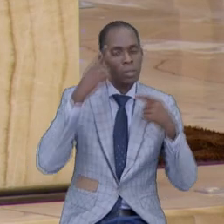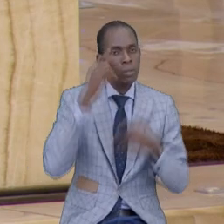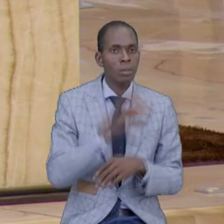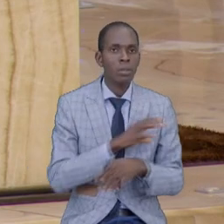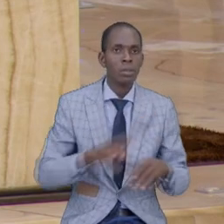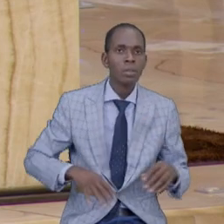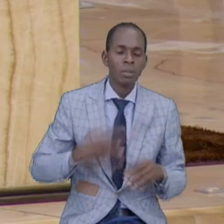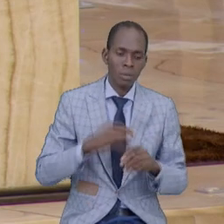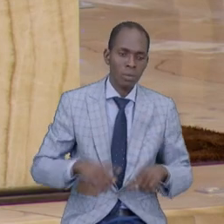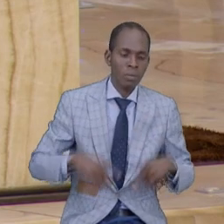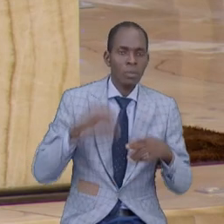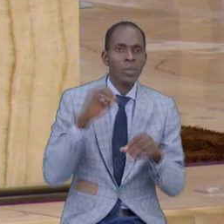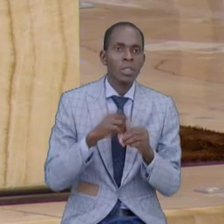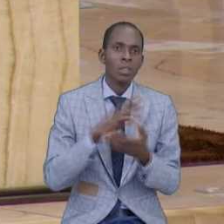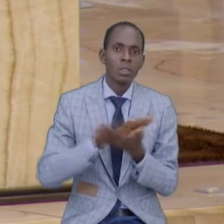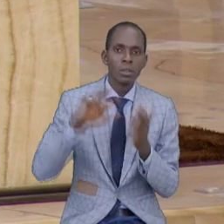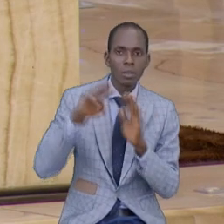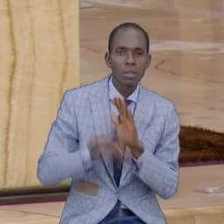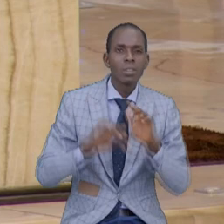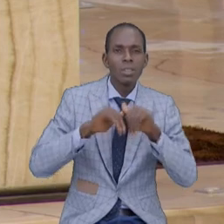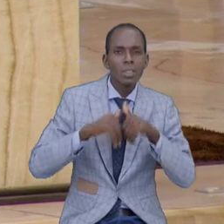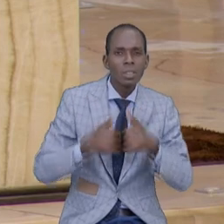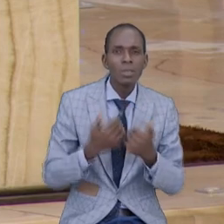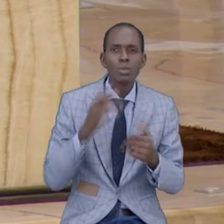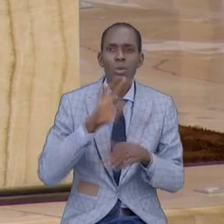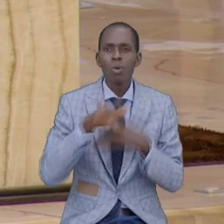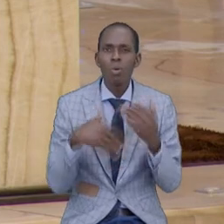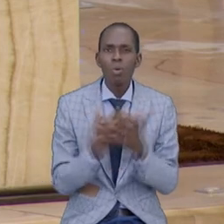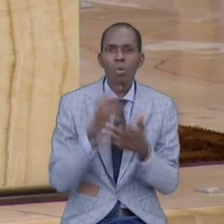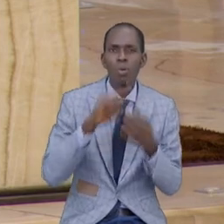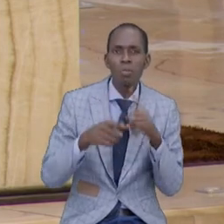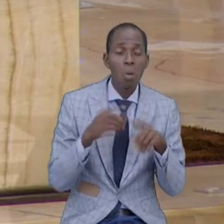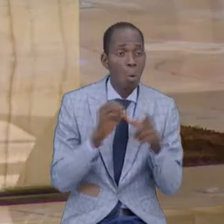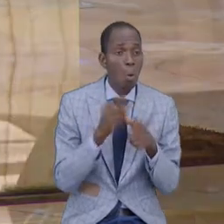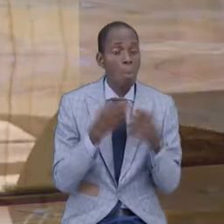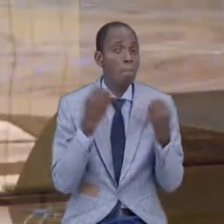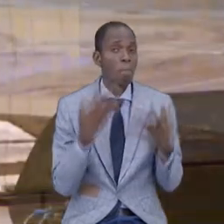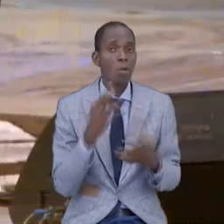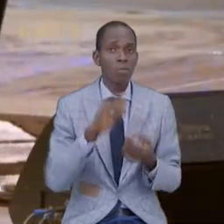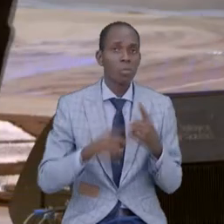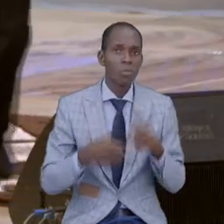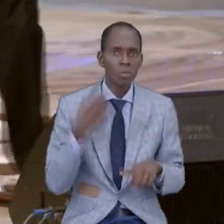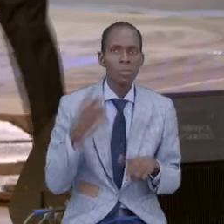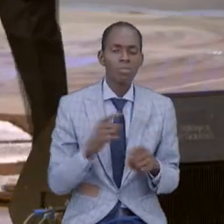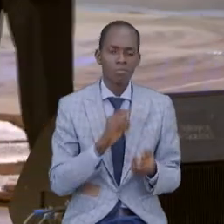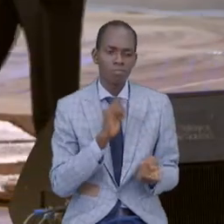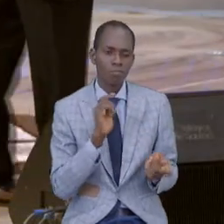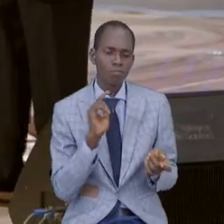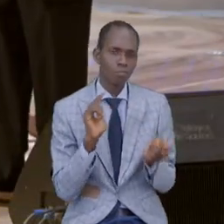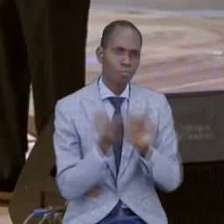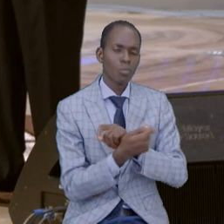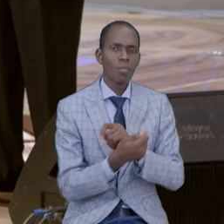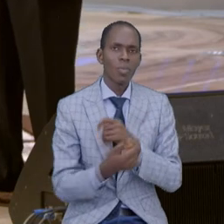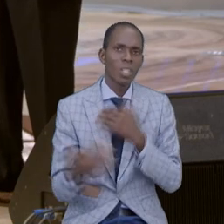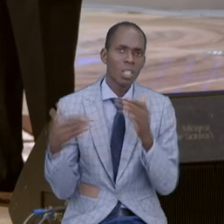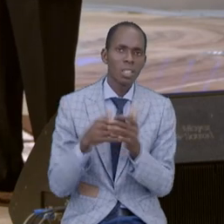and lived in righteousness, how all your friends, or many of your friends, how they turned their backs on you,